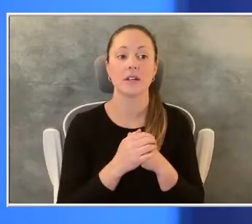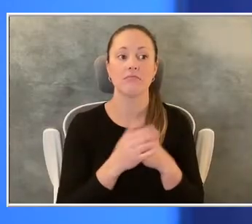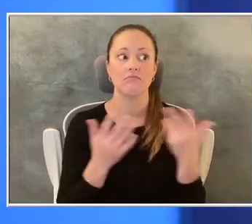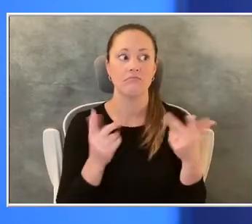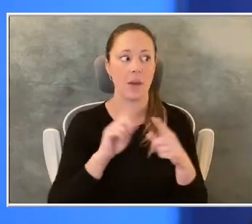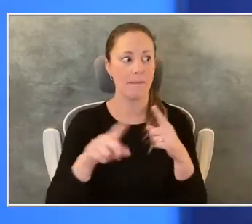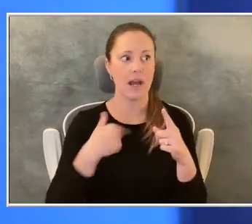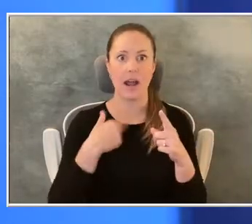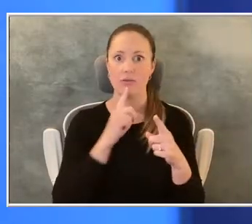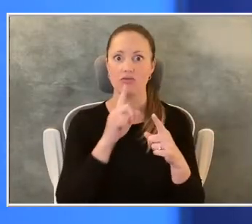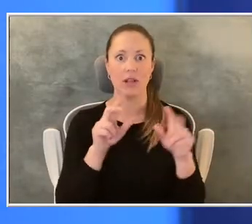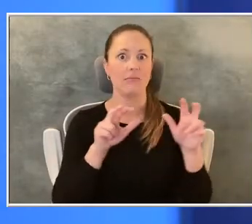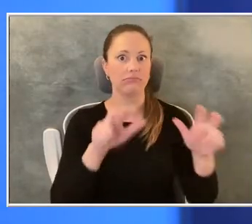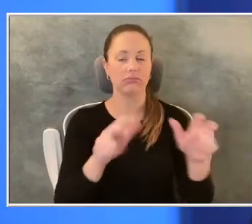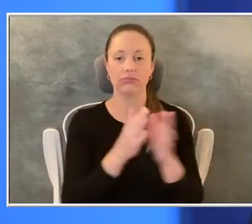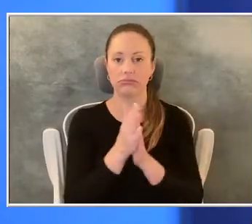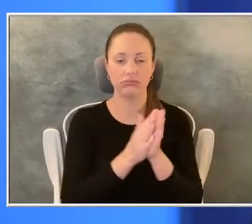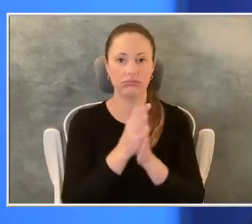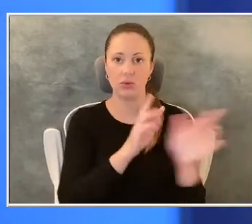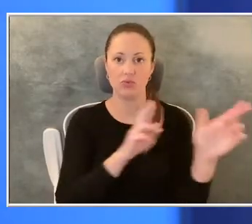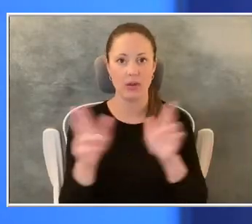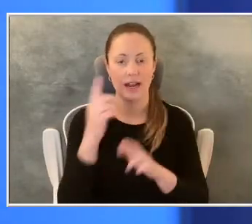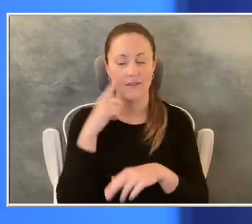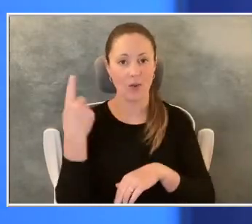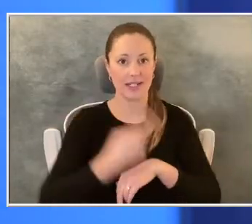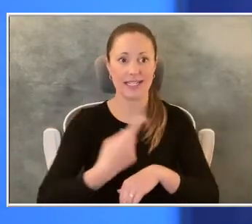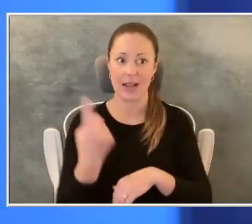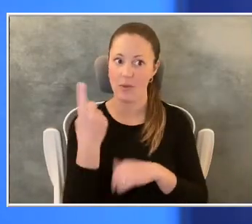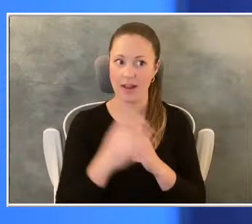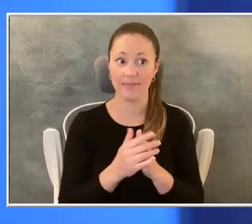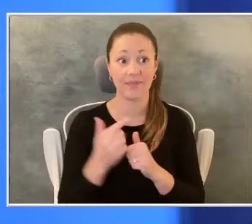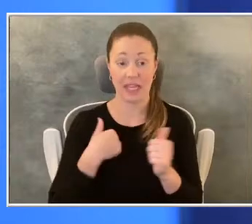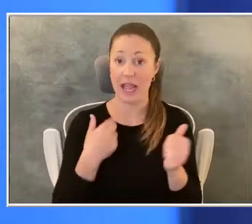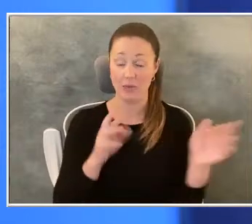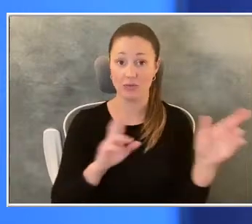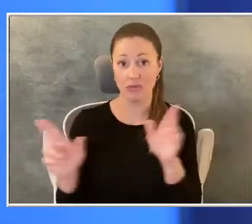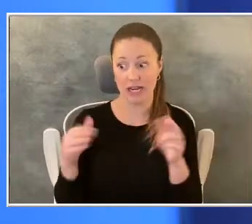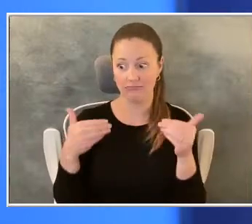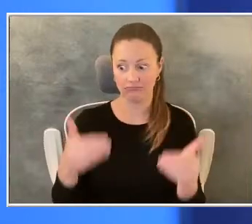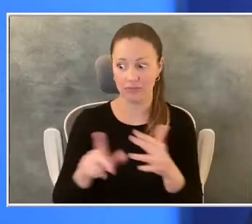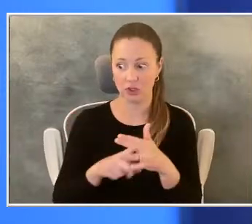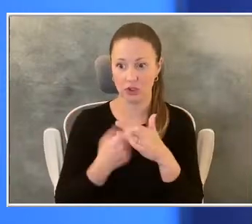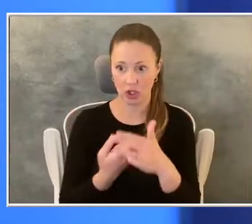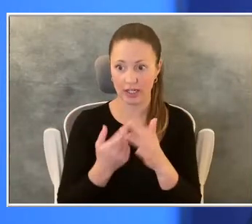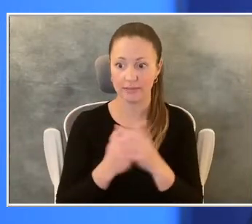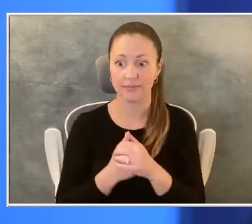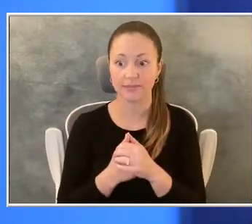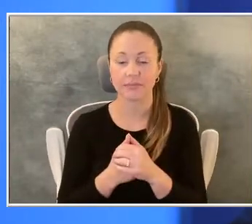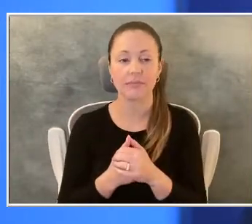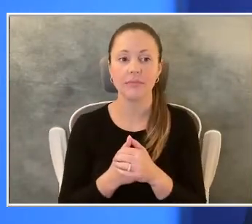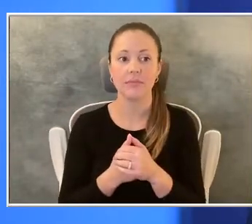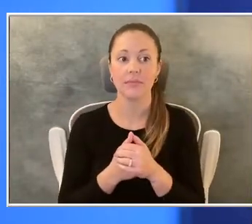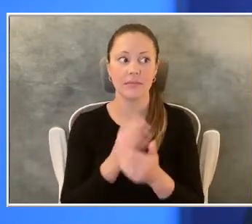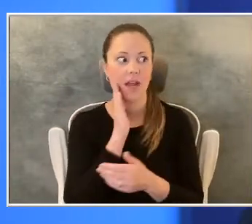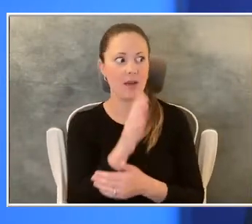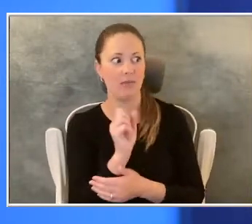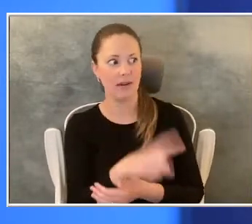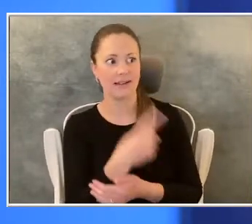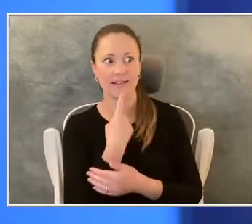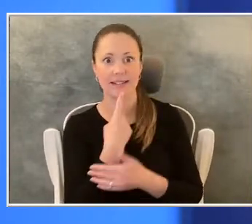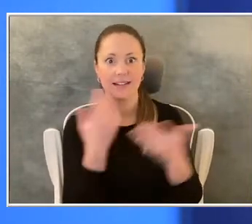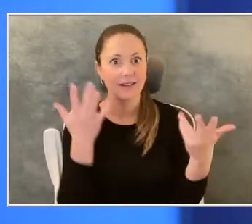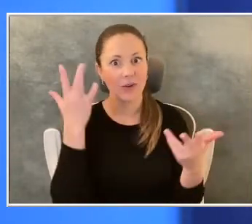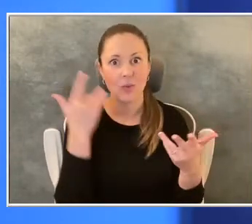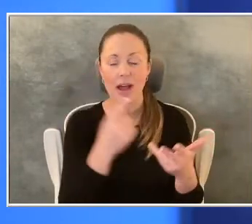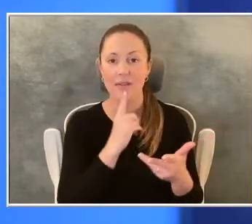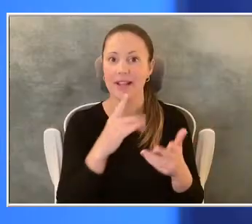one. In fact, I couldn't wait to get started. We used to ask them on certain visits, what's taking so long to get this done? But it's a